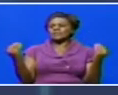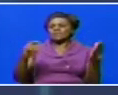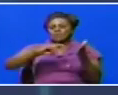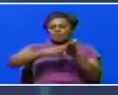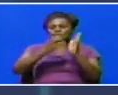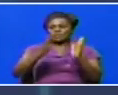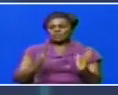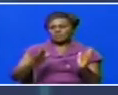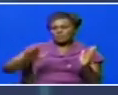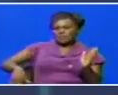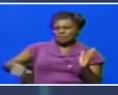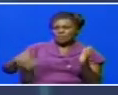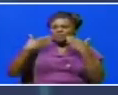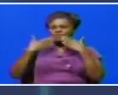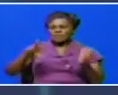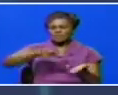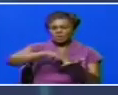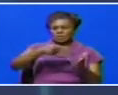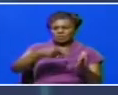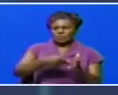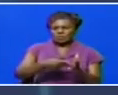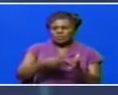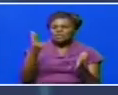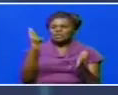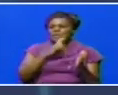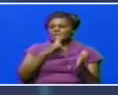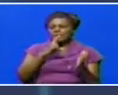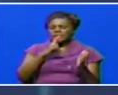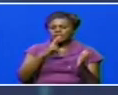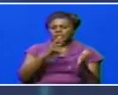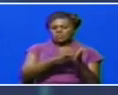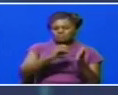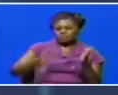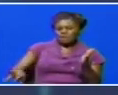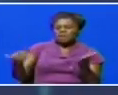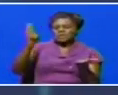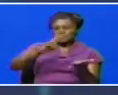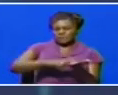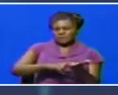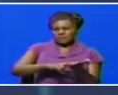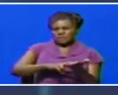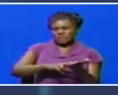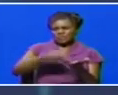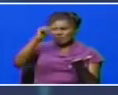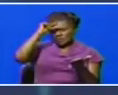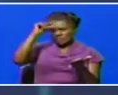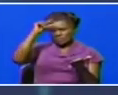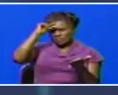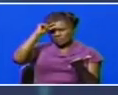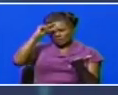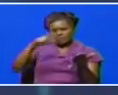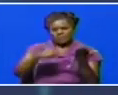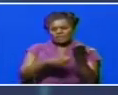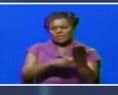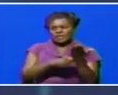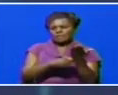Contractors who are lagging behind in completing projects run the risk of being deregistered and blacklisted as the government tightens the noose on rogue